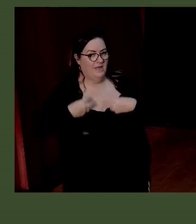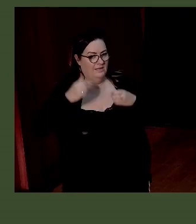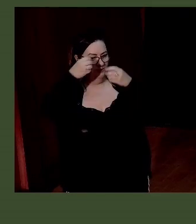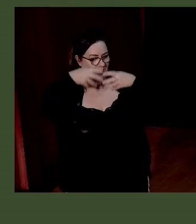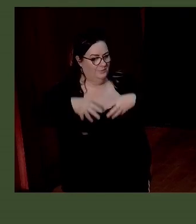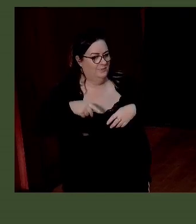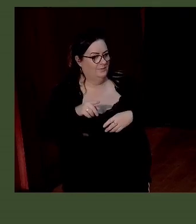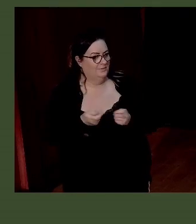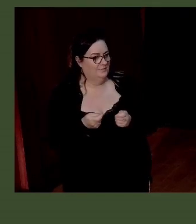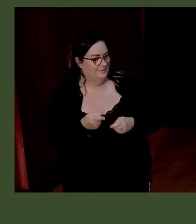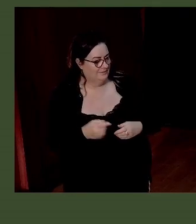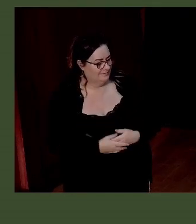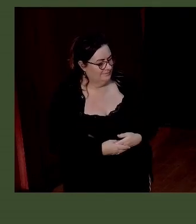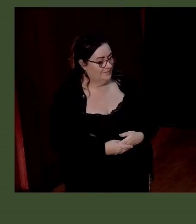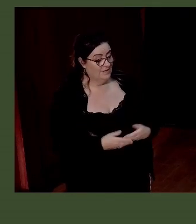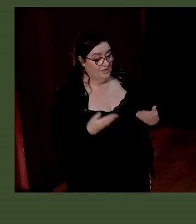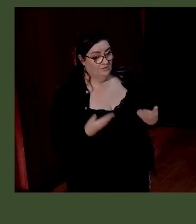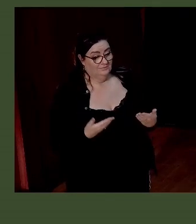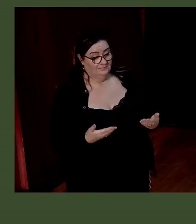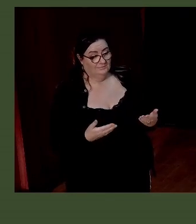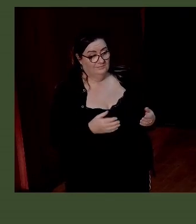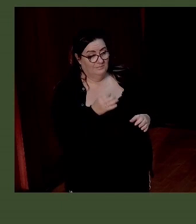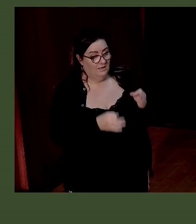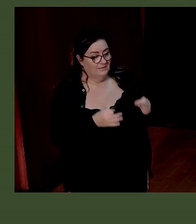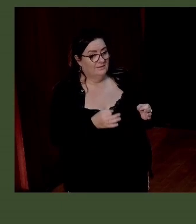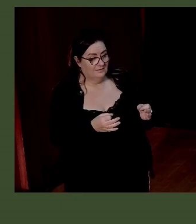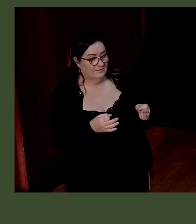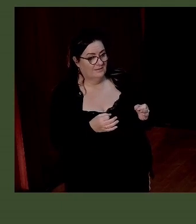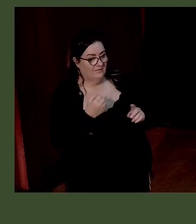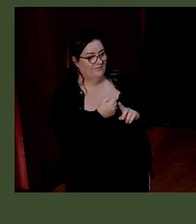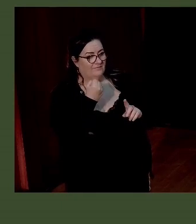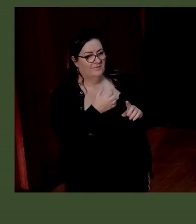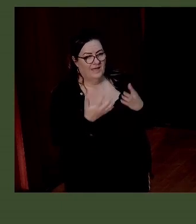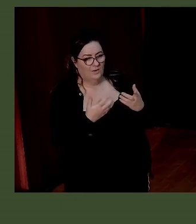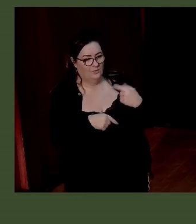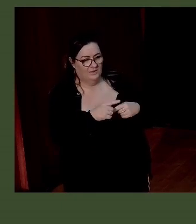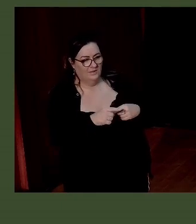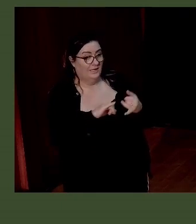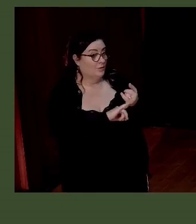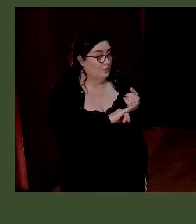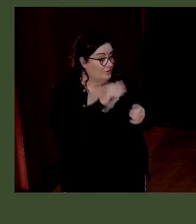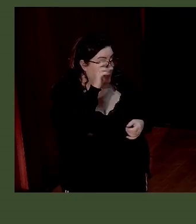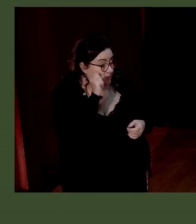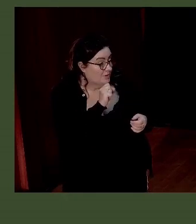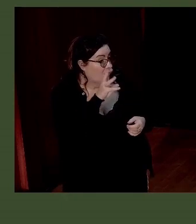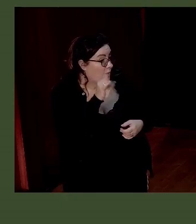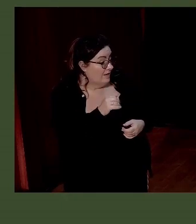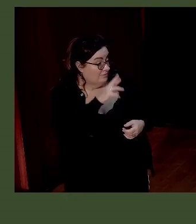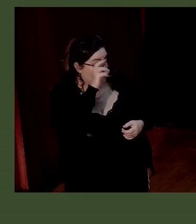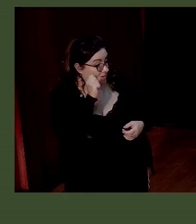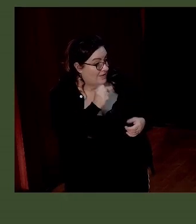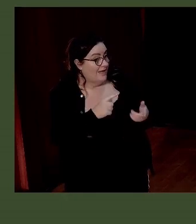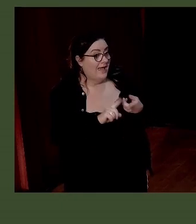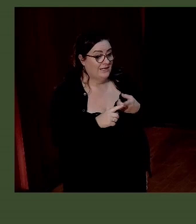importance. Contemporary politics impacts on how we do commemoration, who we remember and why, as well as